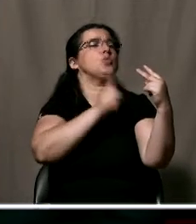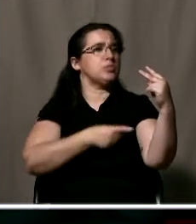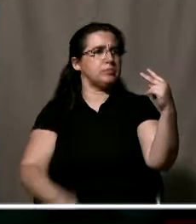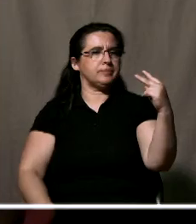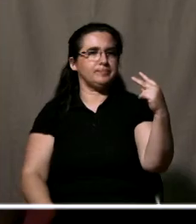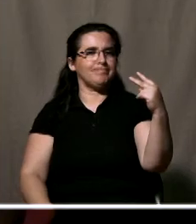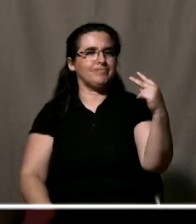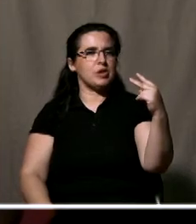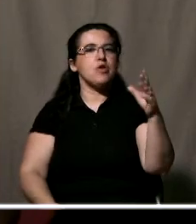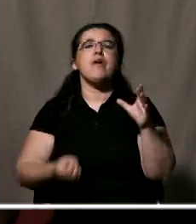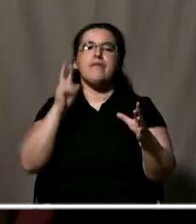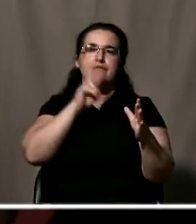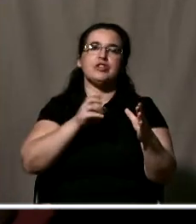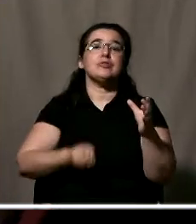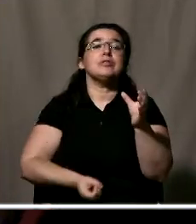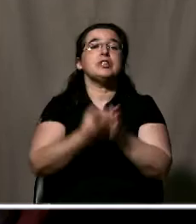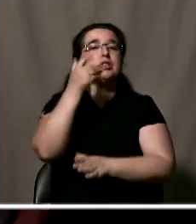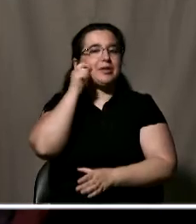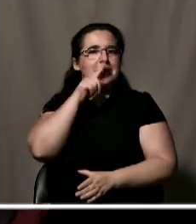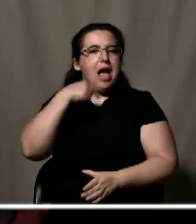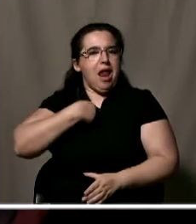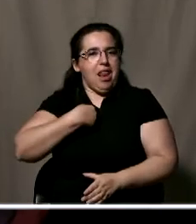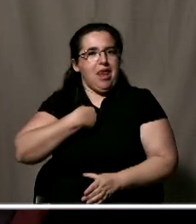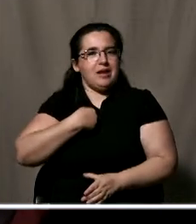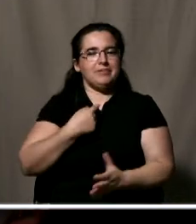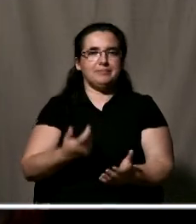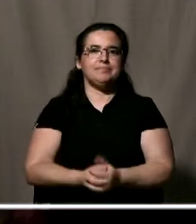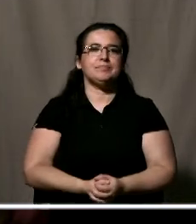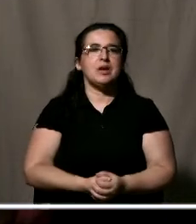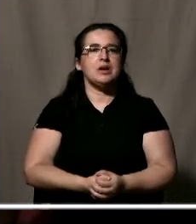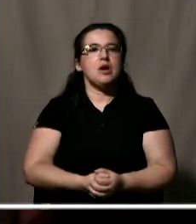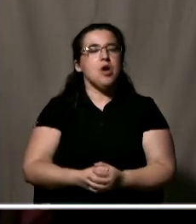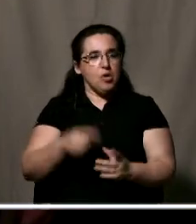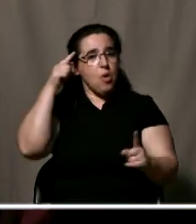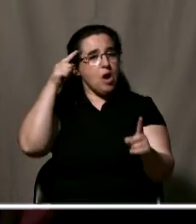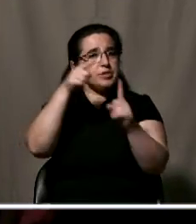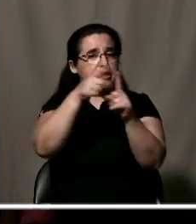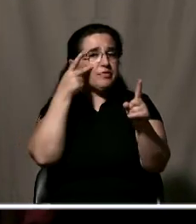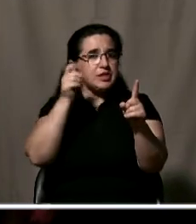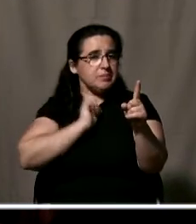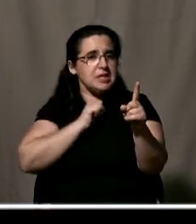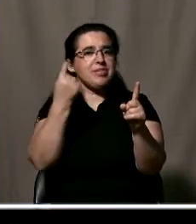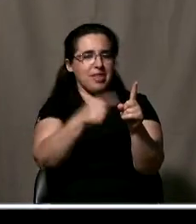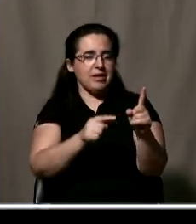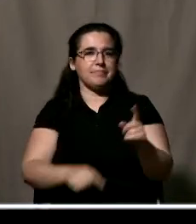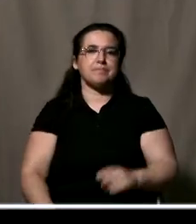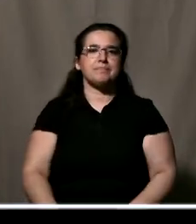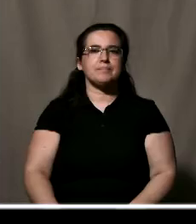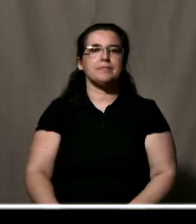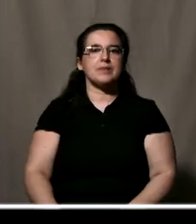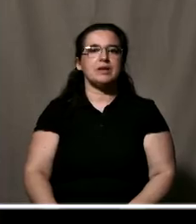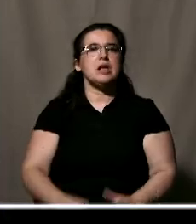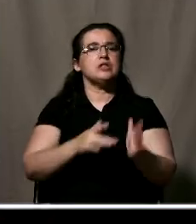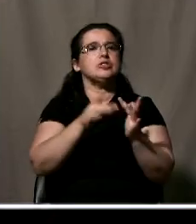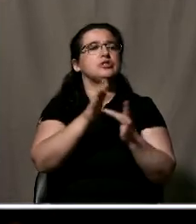one that created me. Eu vejo o que me criou. The one that has a purpose for my life. Aquele que tem objetivo para a minha what vida. Do I see when I look to Jesus? O